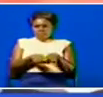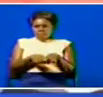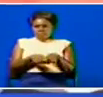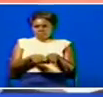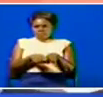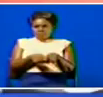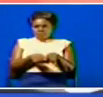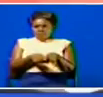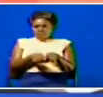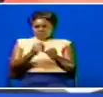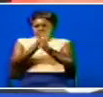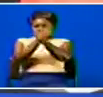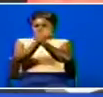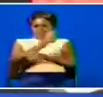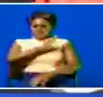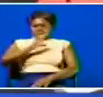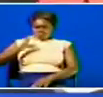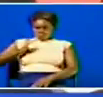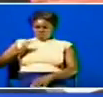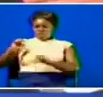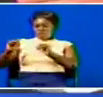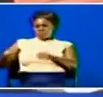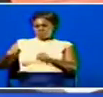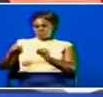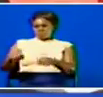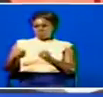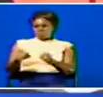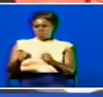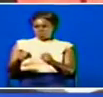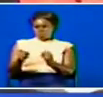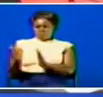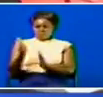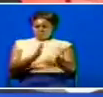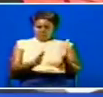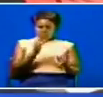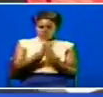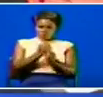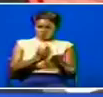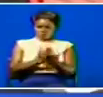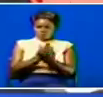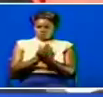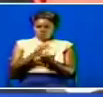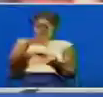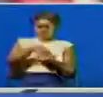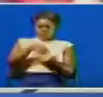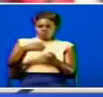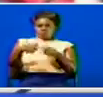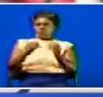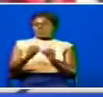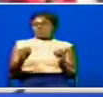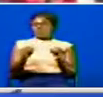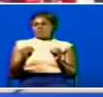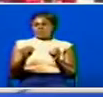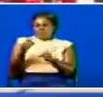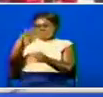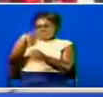as a defense counsel can come up to all kinds of tricks to ensure that the case does not go on. Congestion in